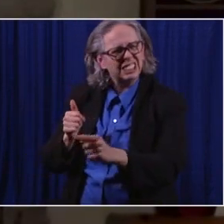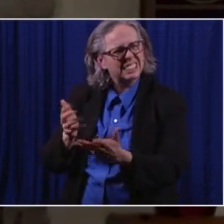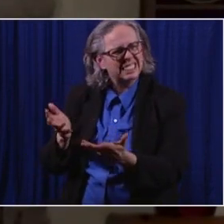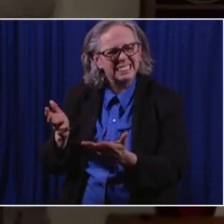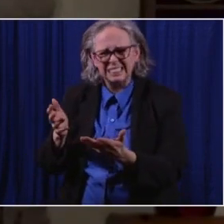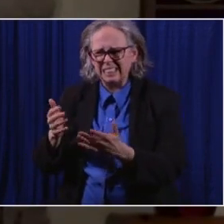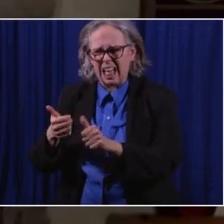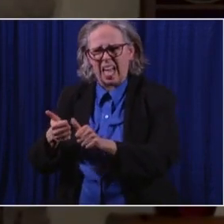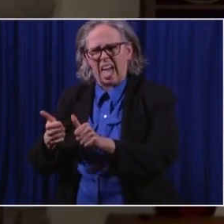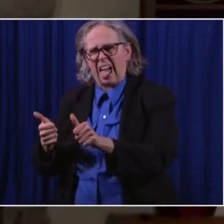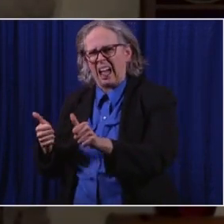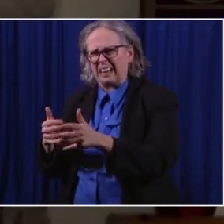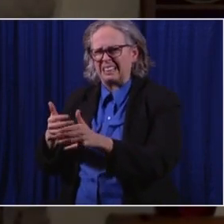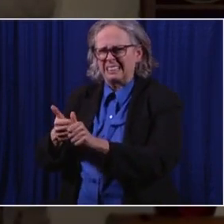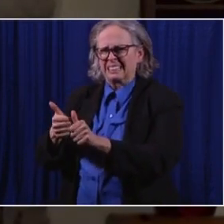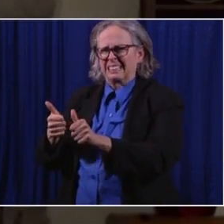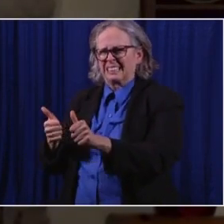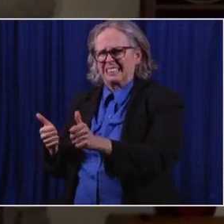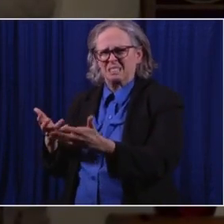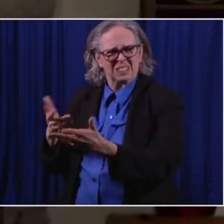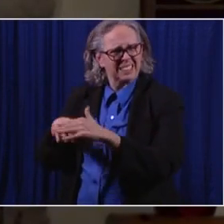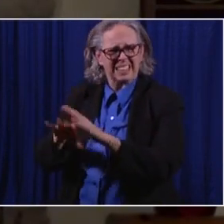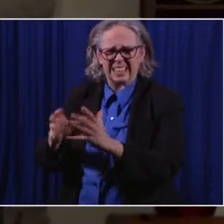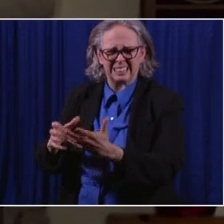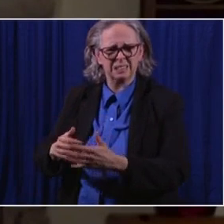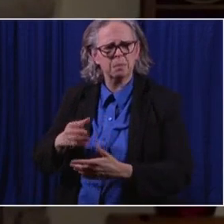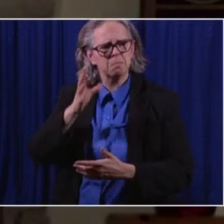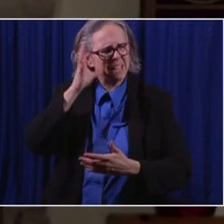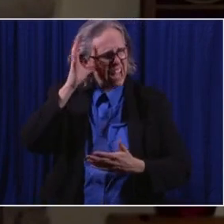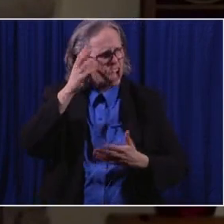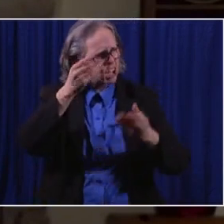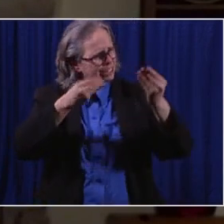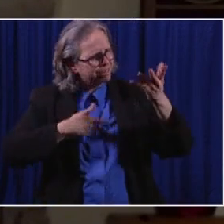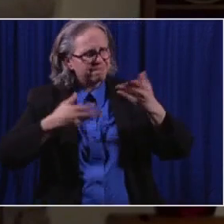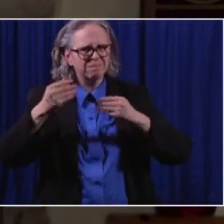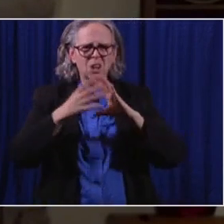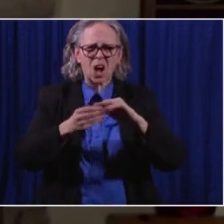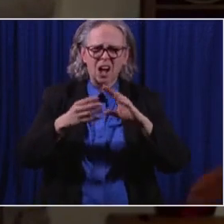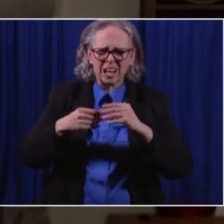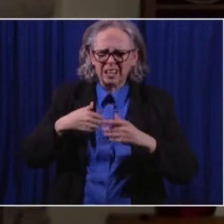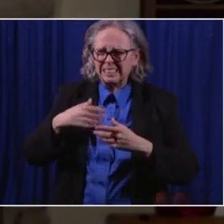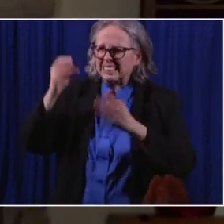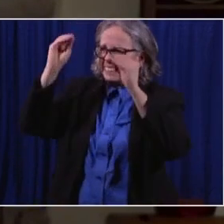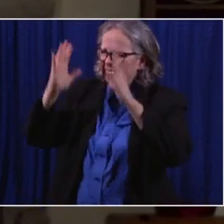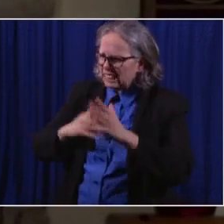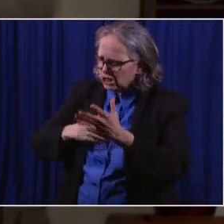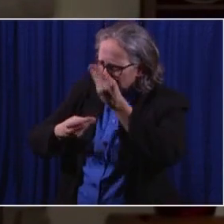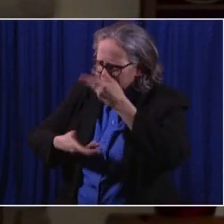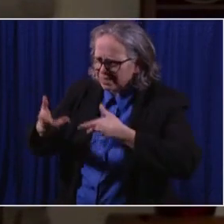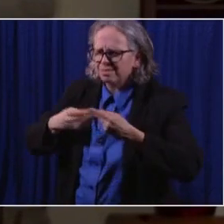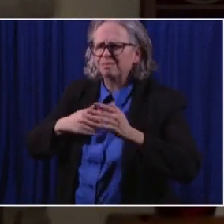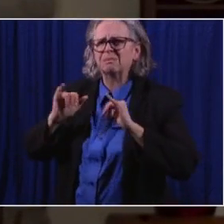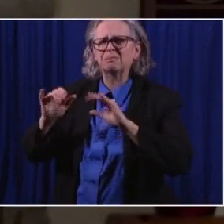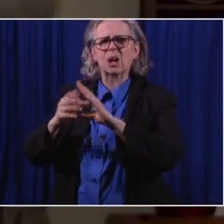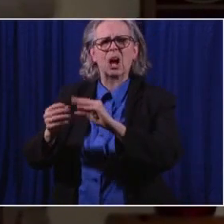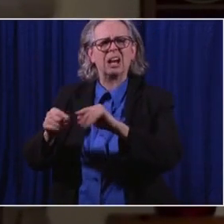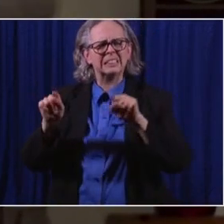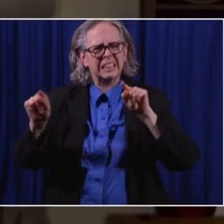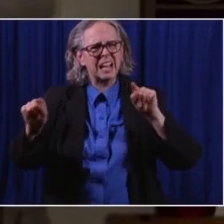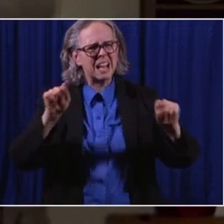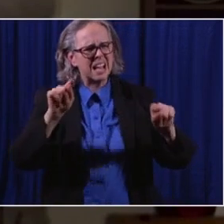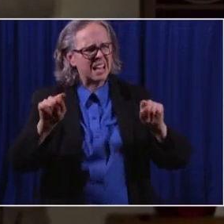We've been told by parents, I've been told by parents, by educators, that some of these children, because they're